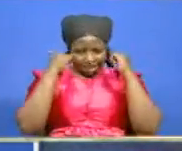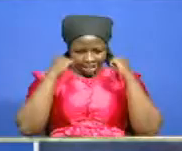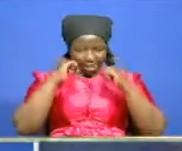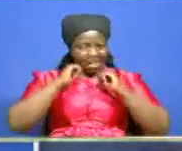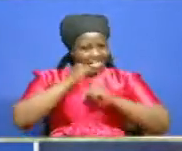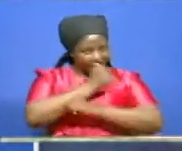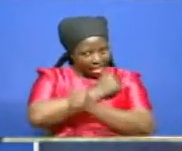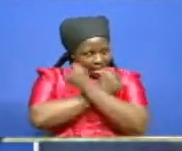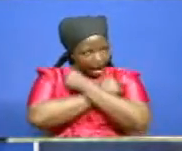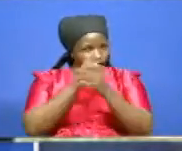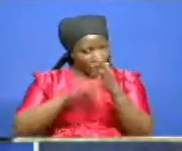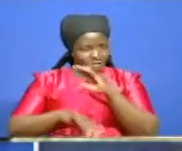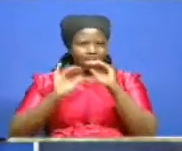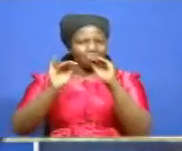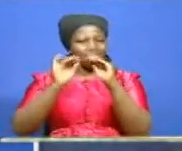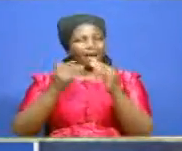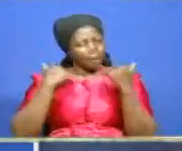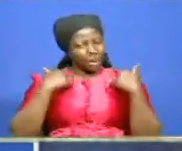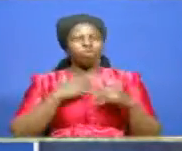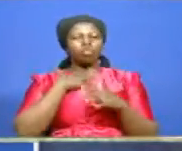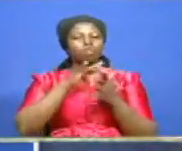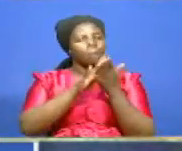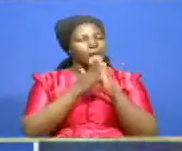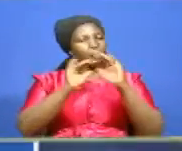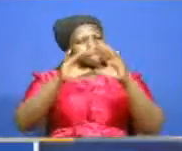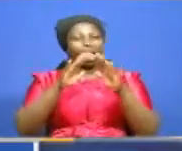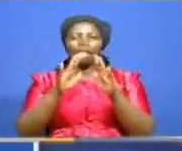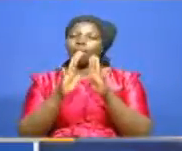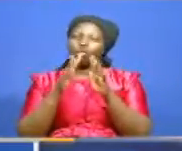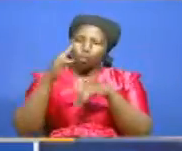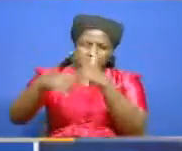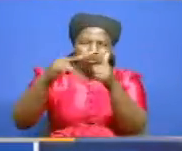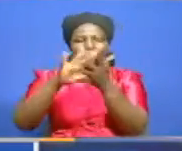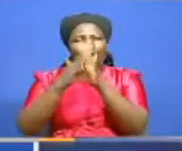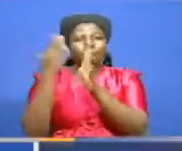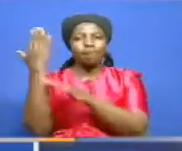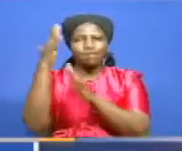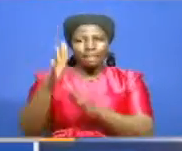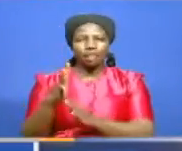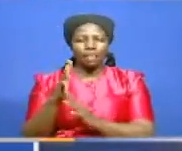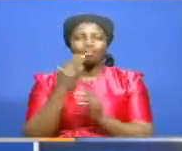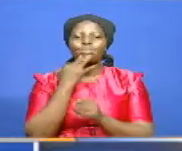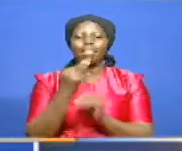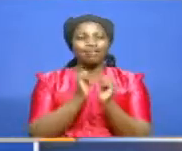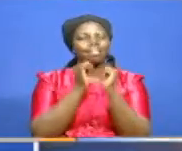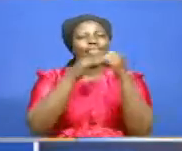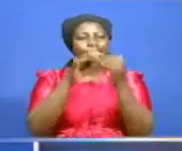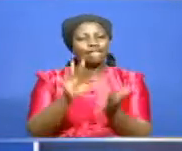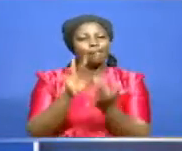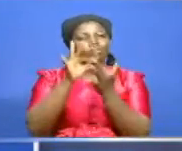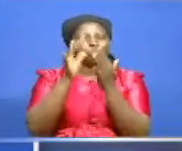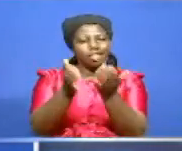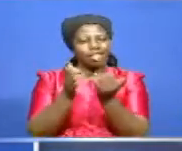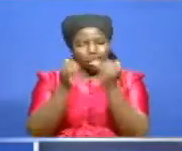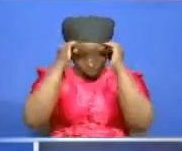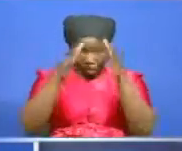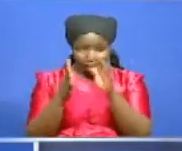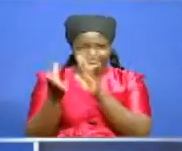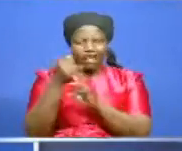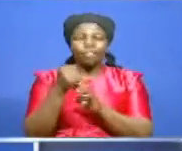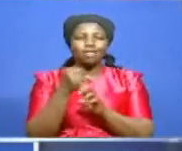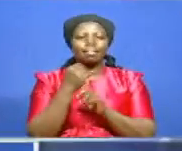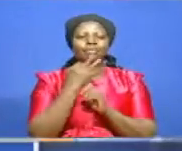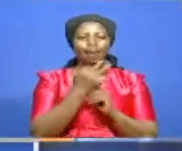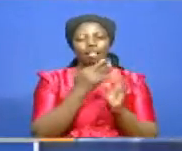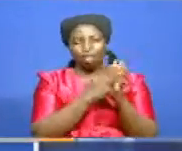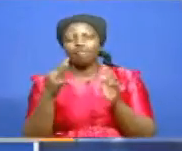mwalimu. Hata nipite nikuwe lecturer. 318 special needs candidates managed between 300 and